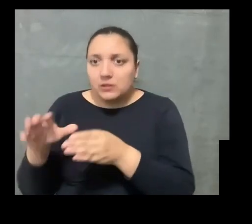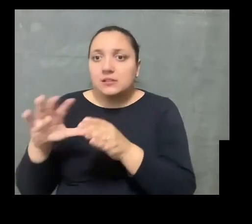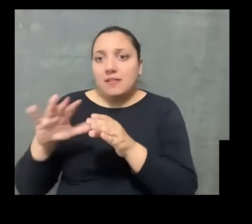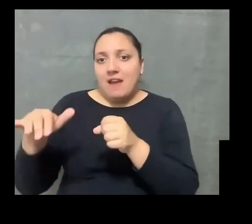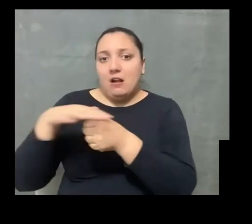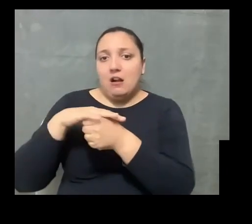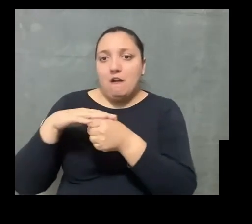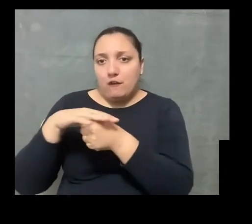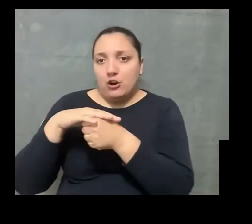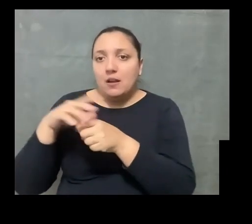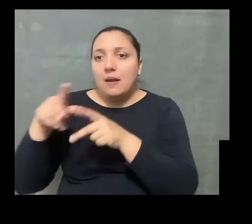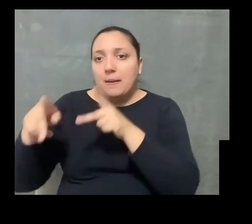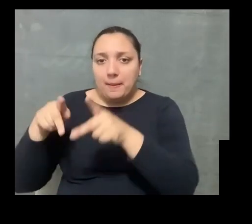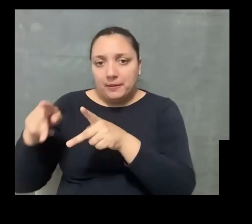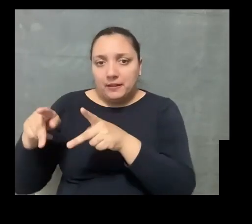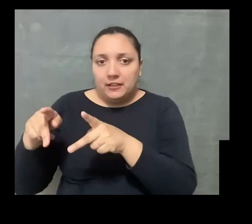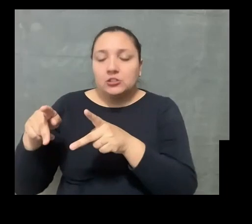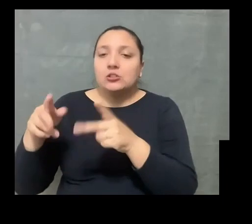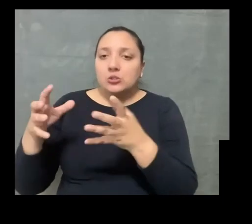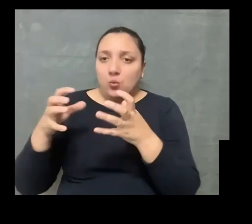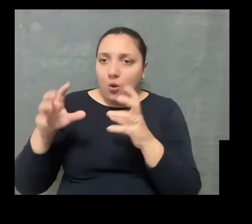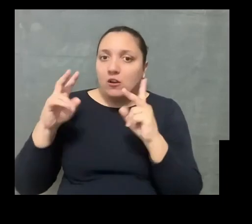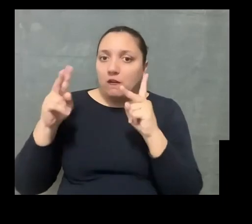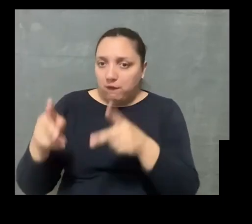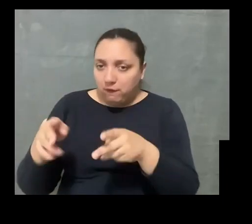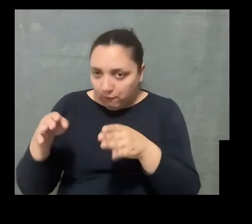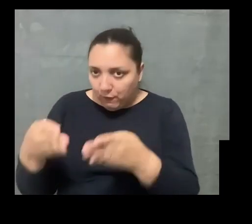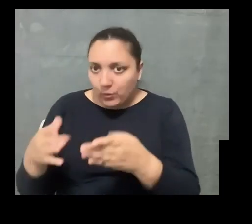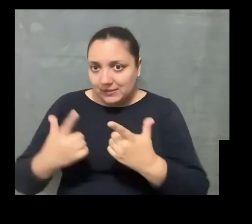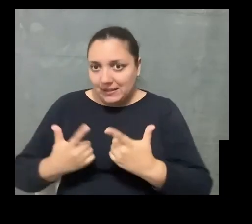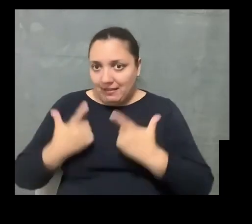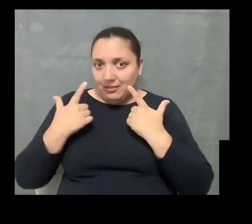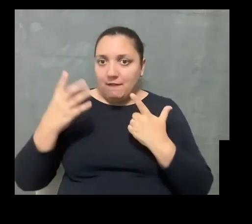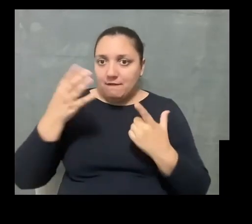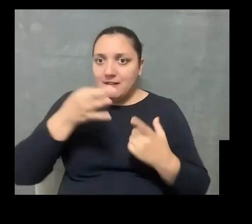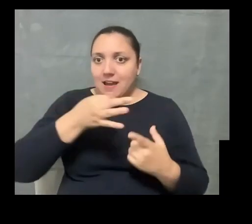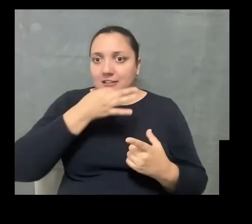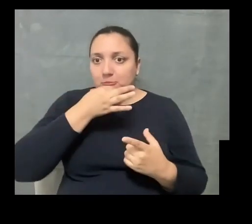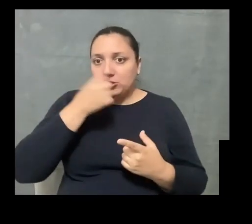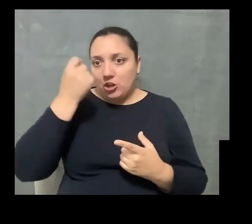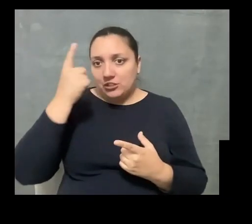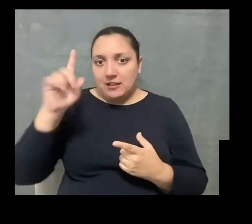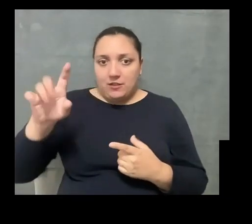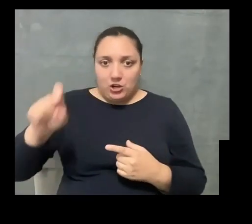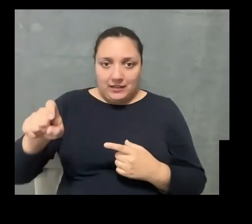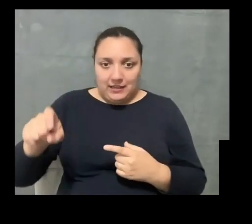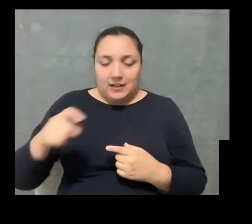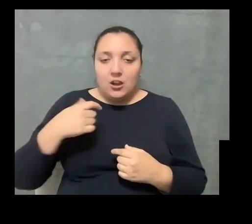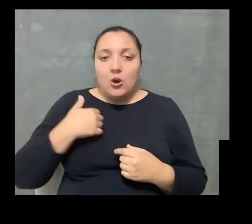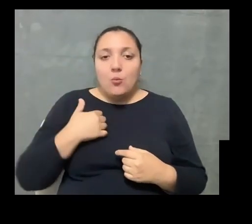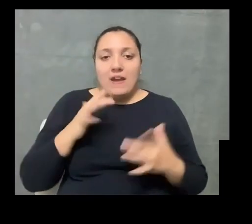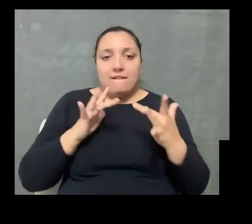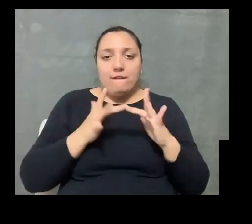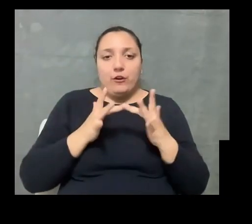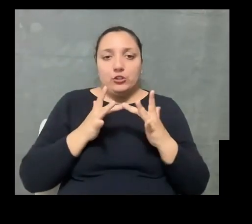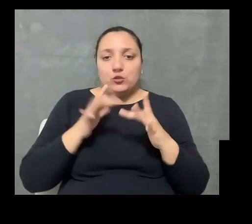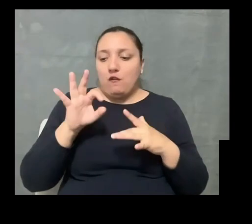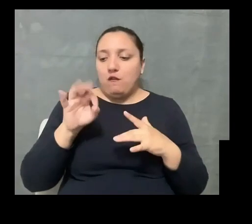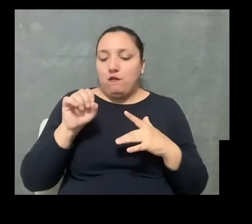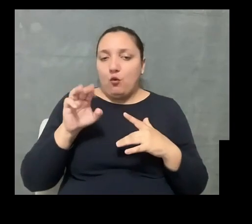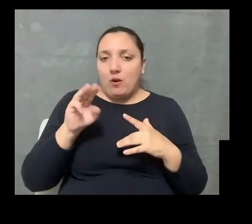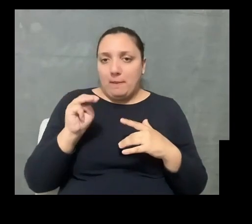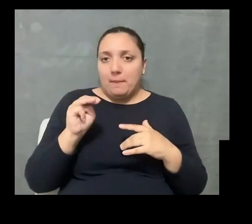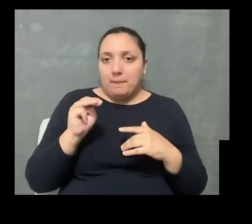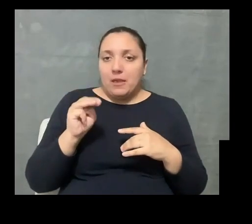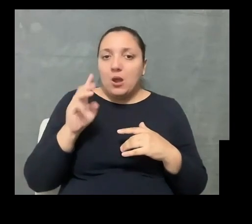really trying to get to the lived experts and really understand what their needs are. We have a series of virtual forums for different stakeholders that will kick